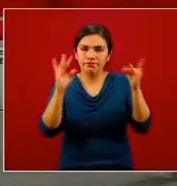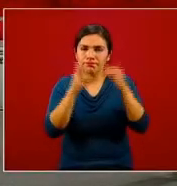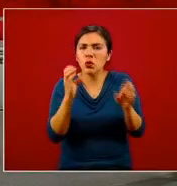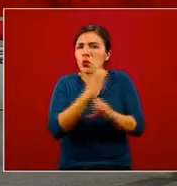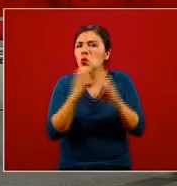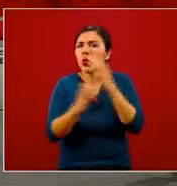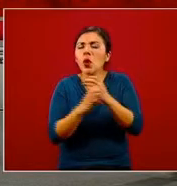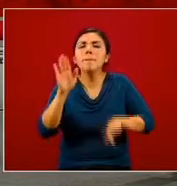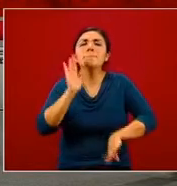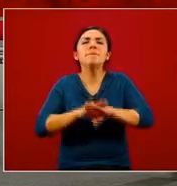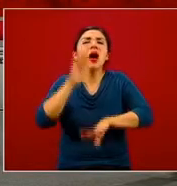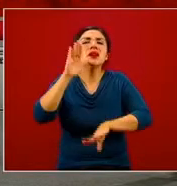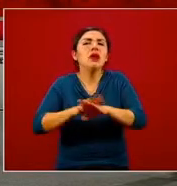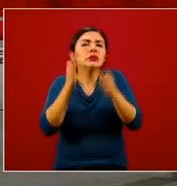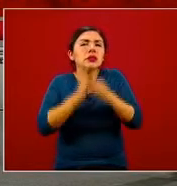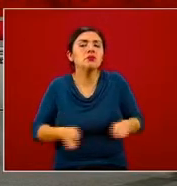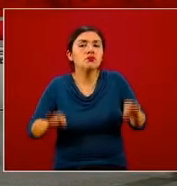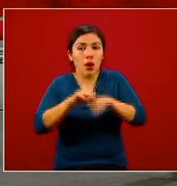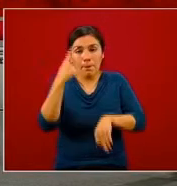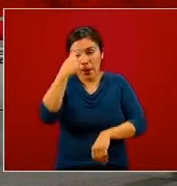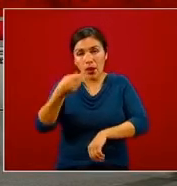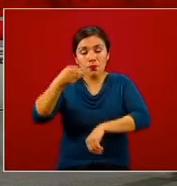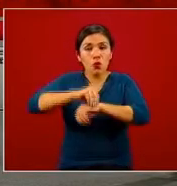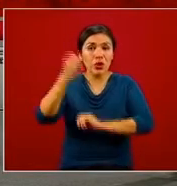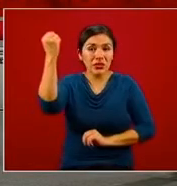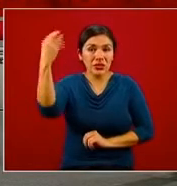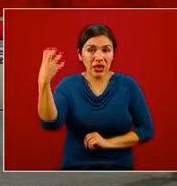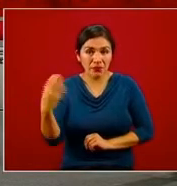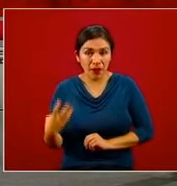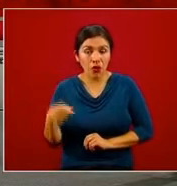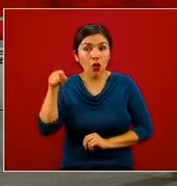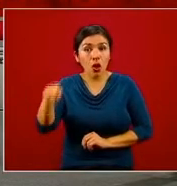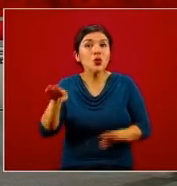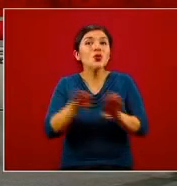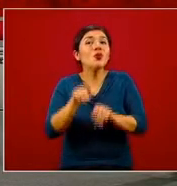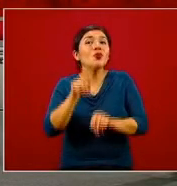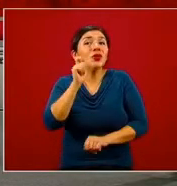important because this is what this stoplight is designed upon.